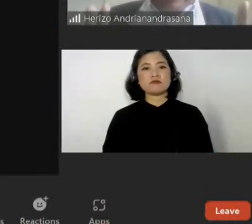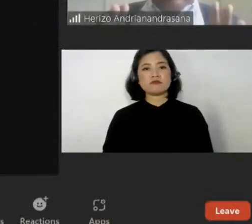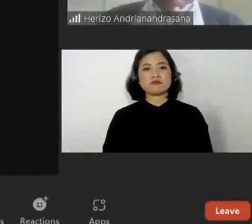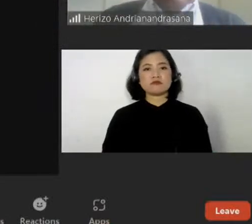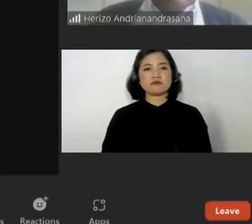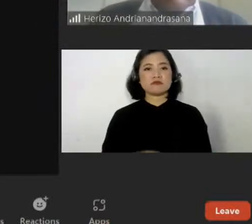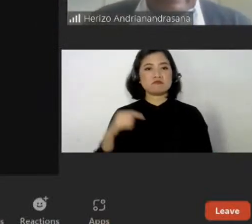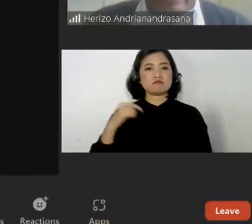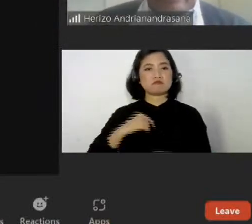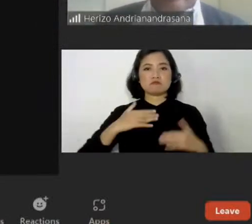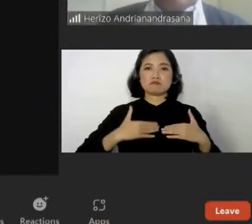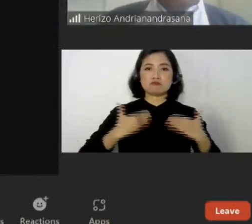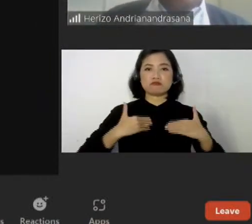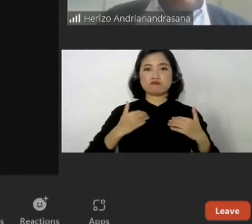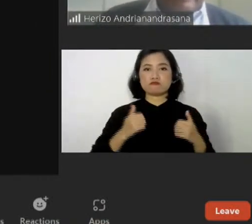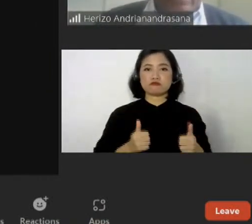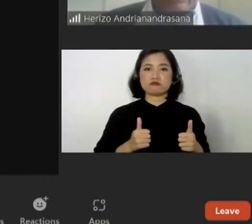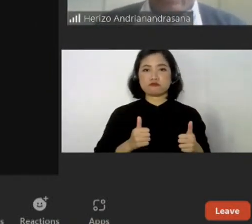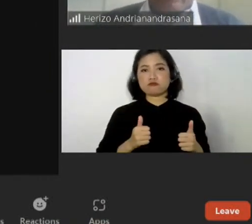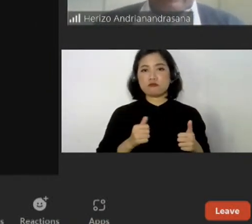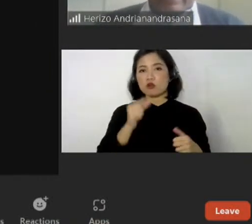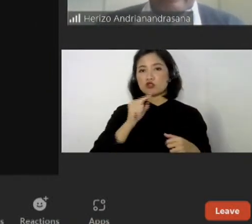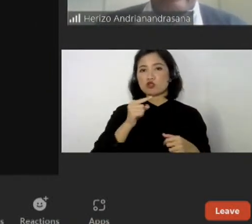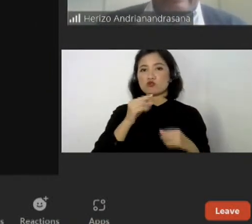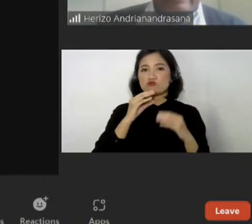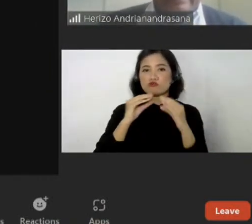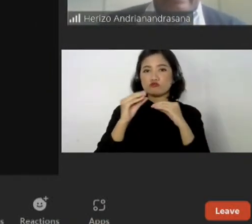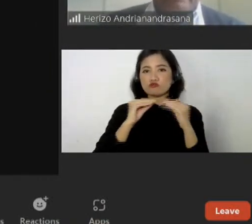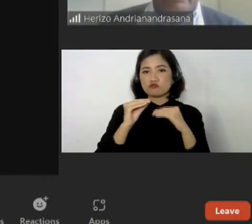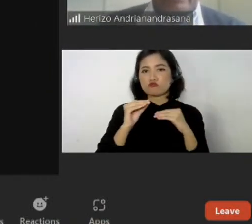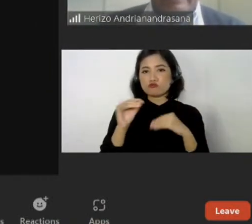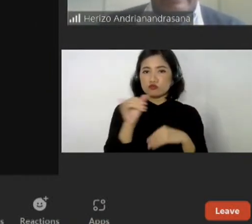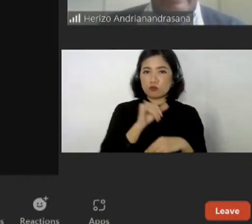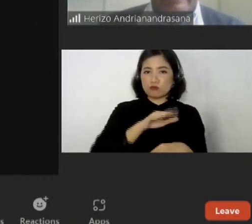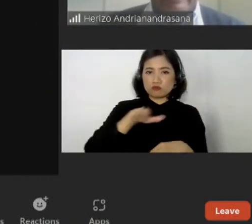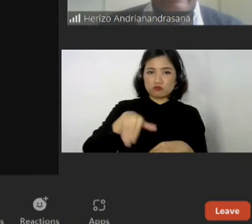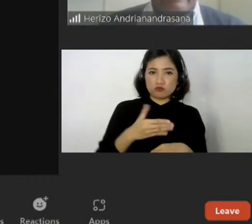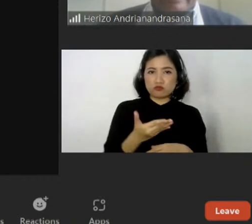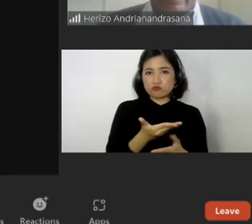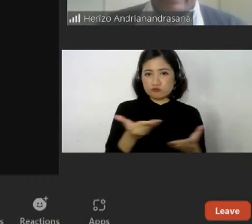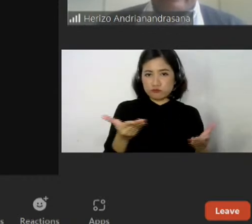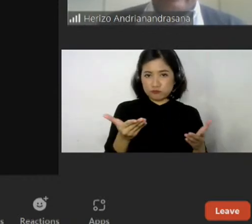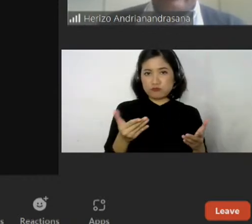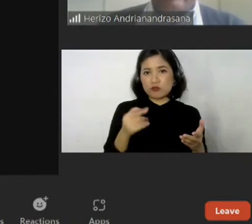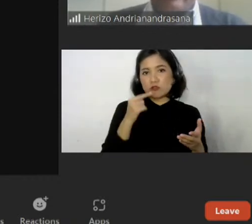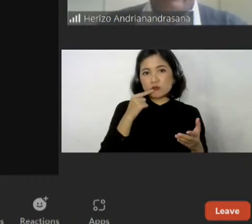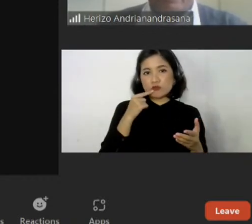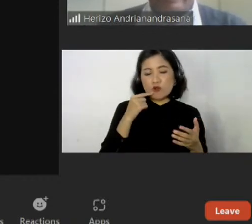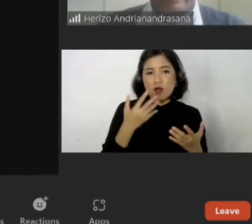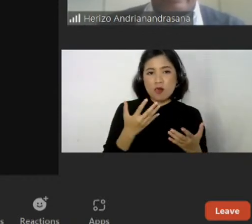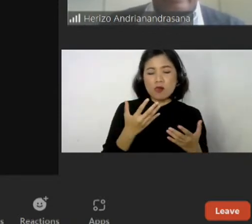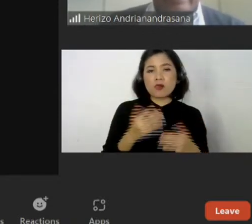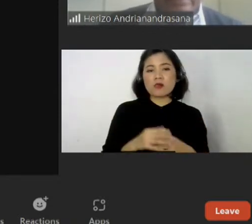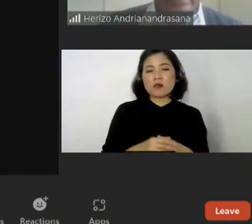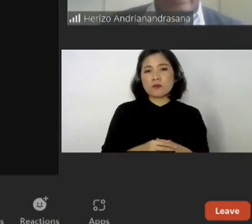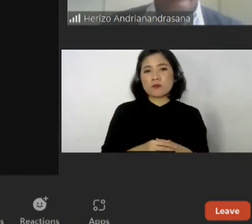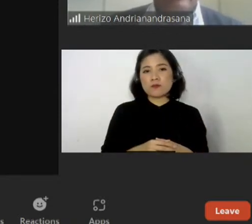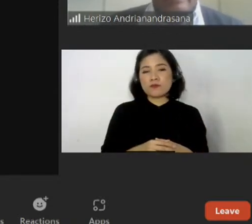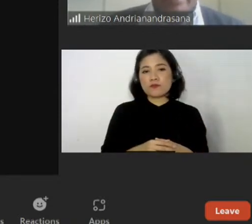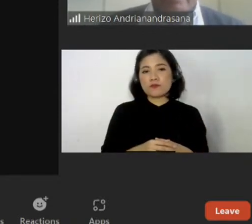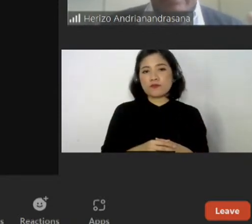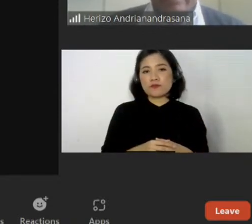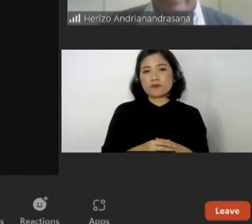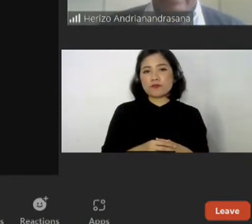a great pleasure to talk to you today about integrating environmental data